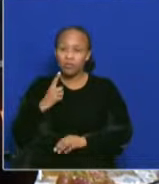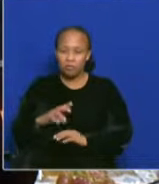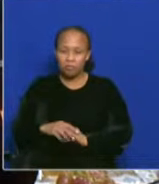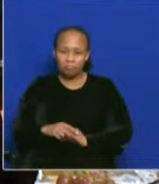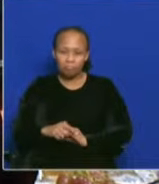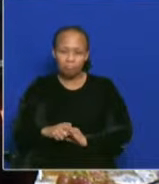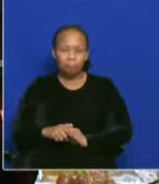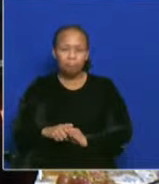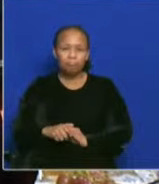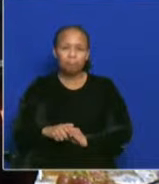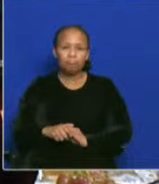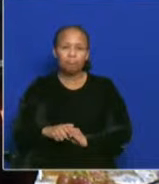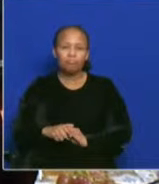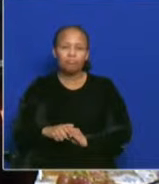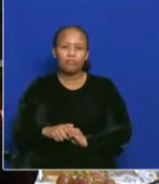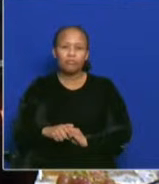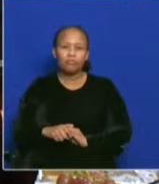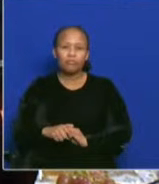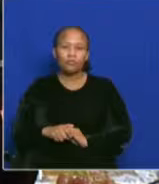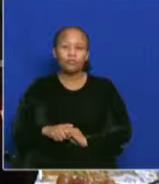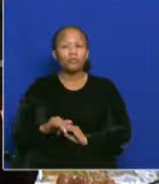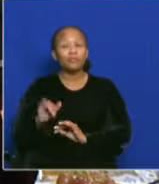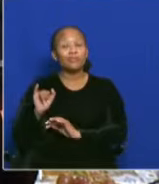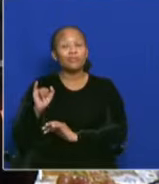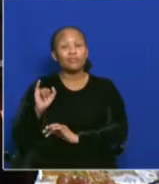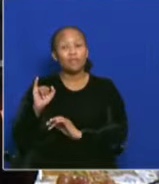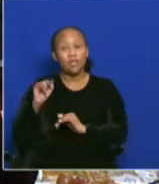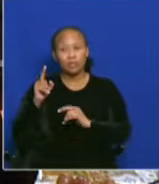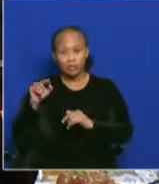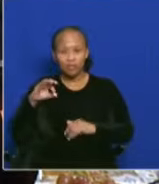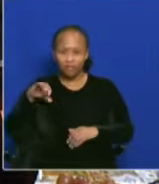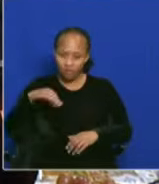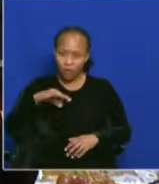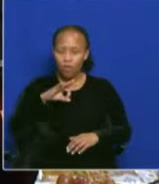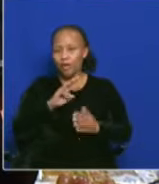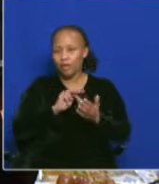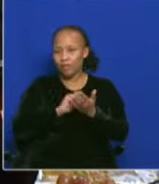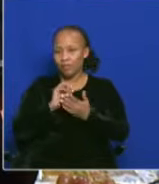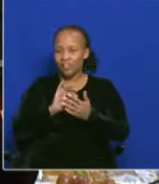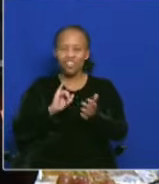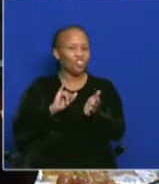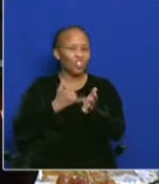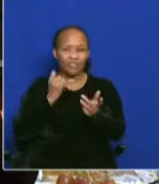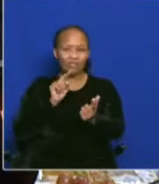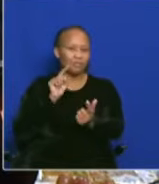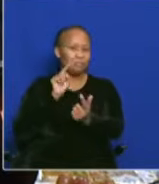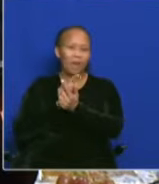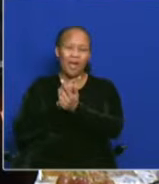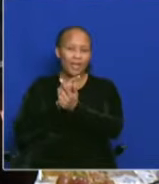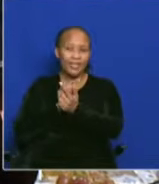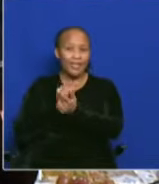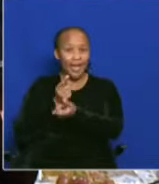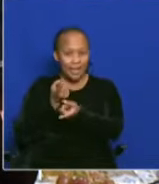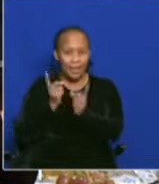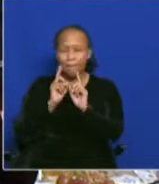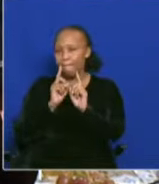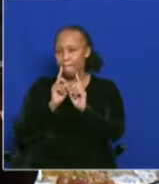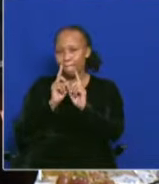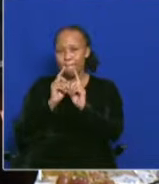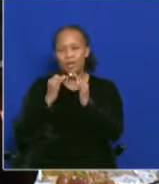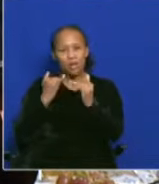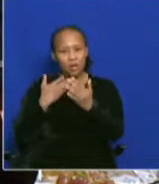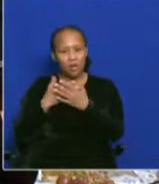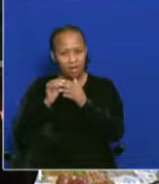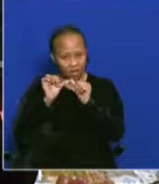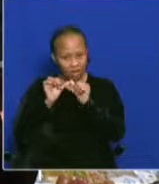as we'll see from the context, a forwarded message. He says, just met them. SMARDA can carry on and meet them